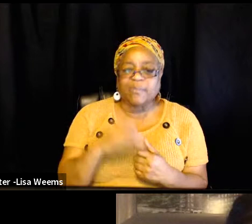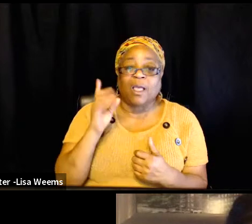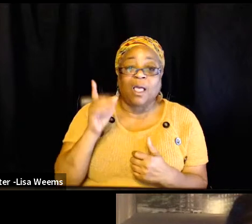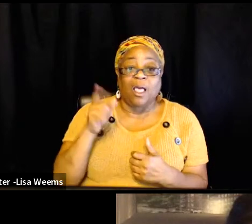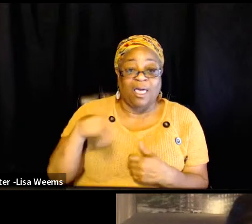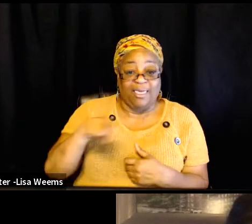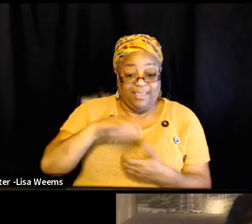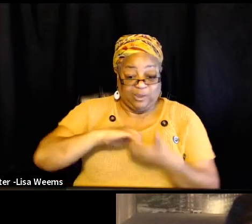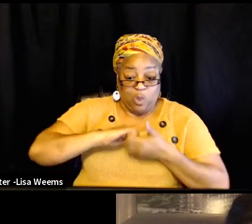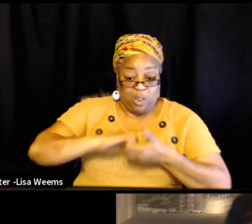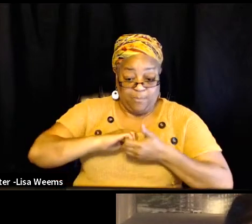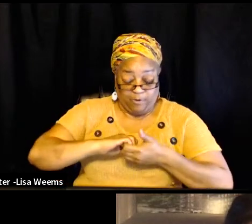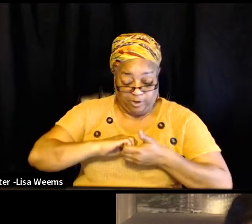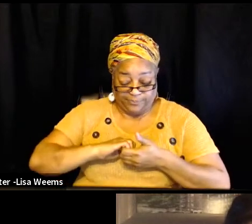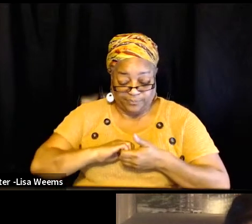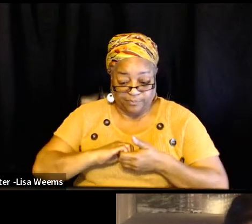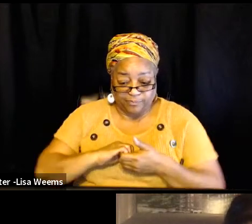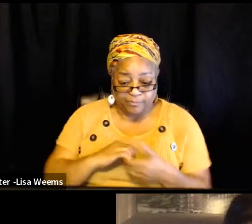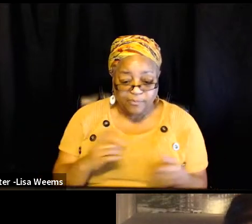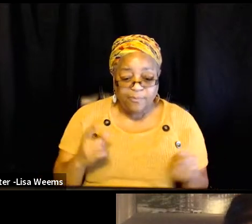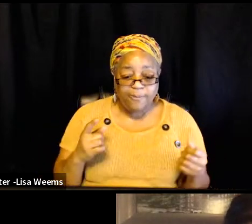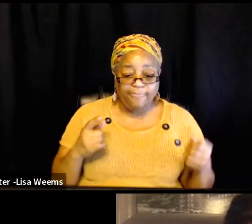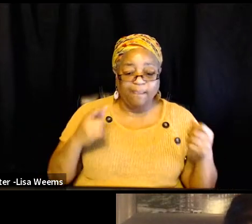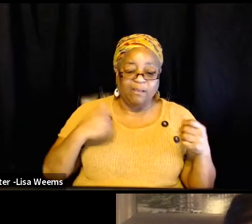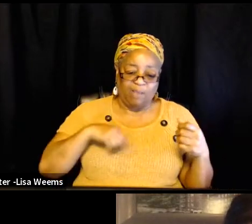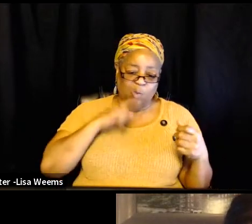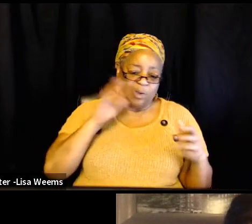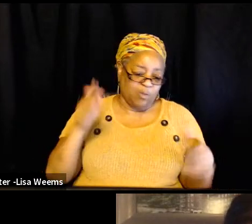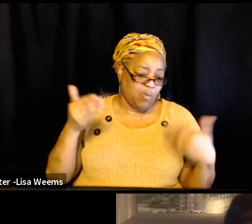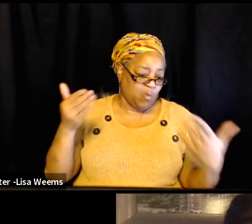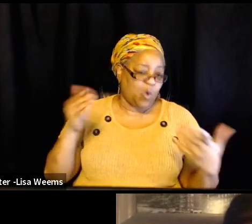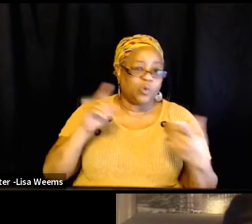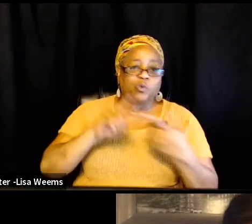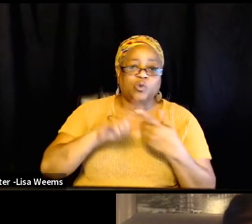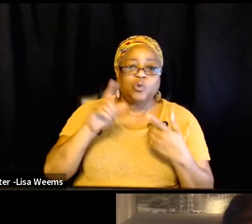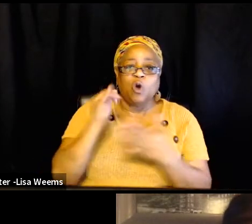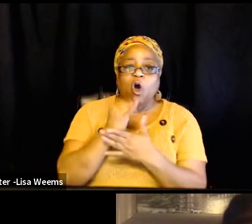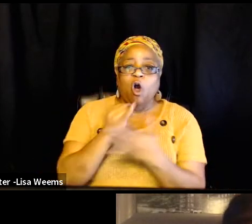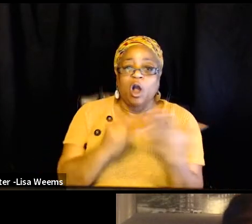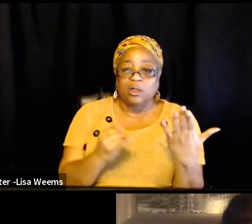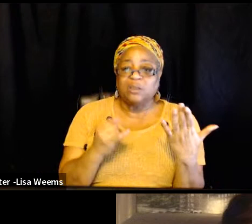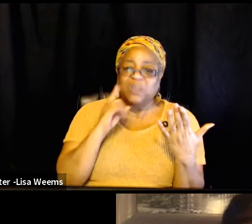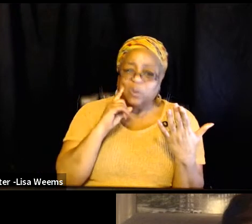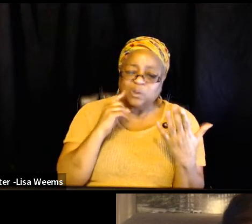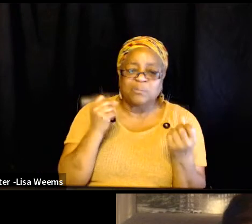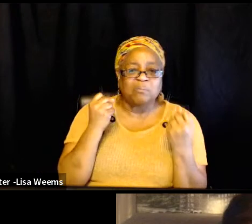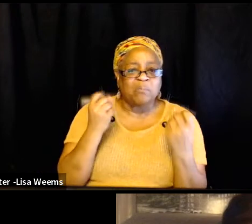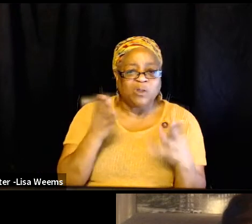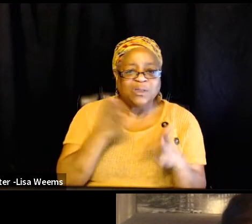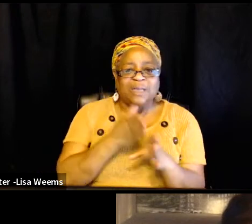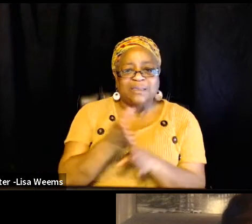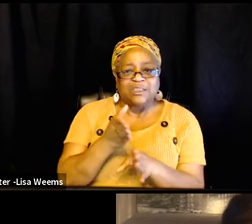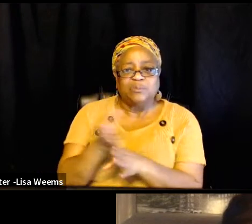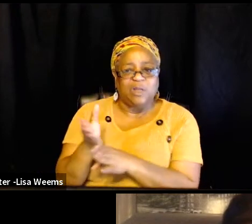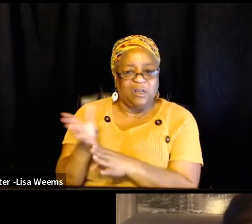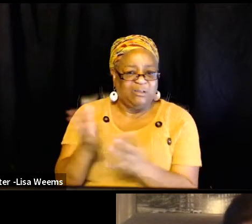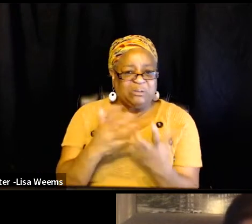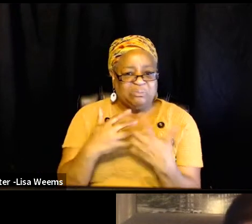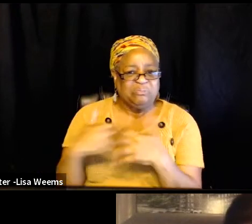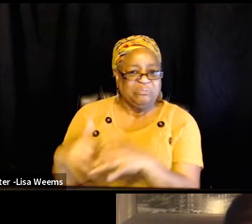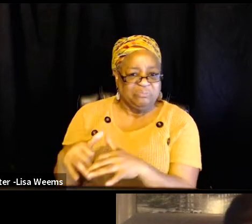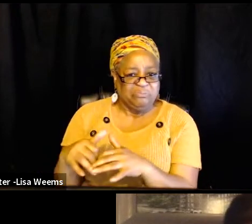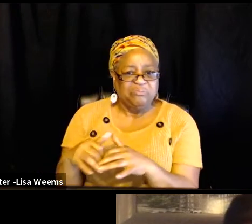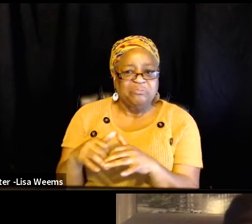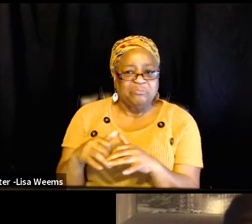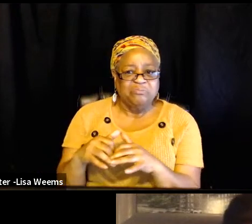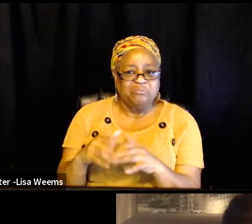collaboration that we proposed to artists was a multidisciplinary endeavor, right?